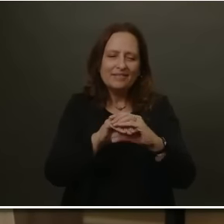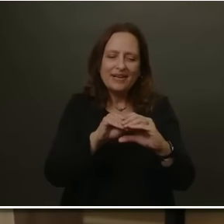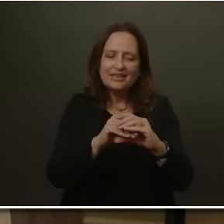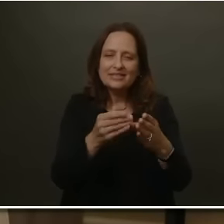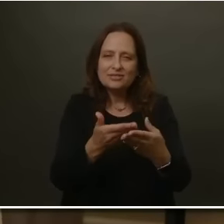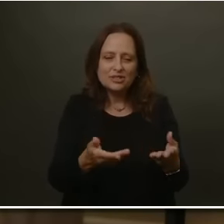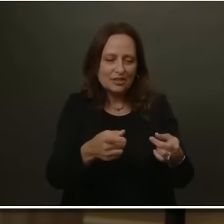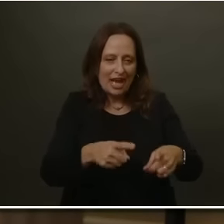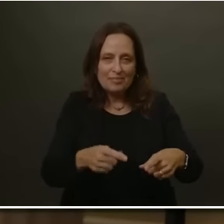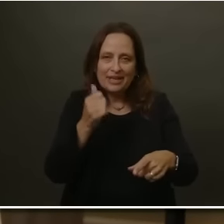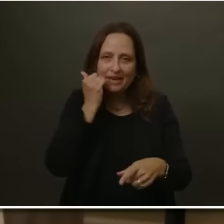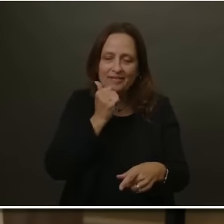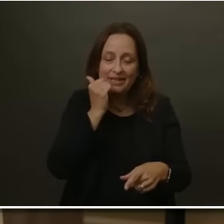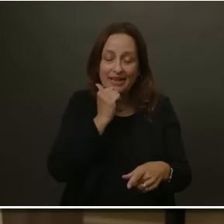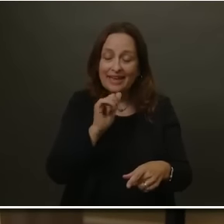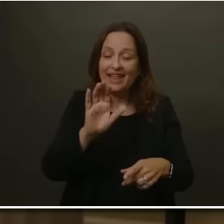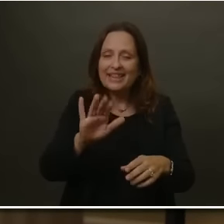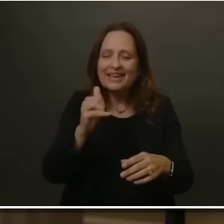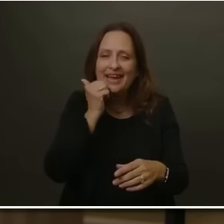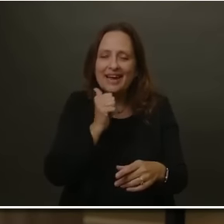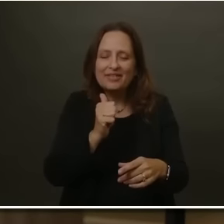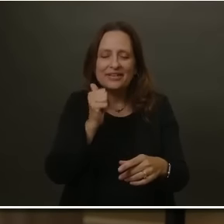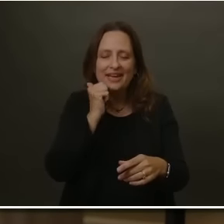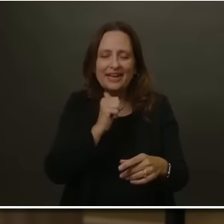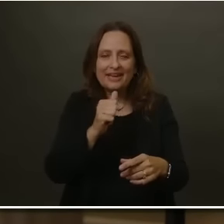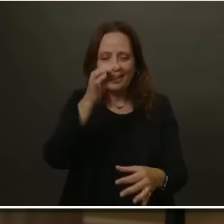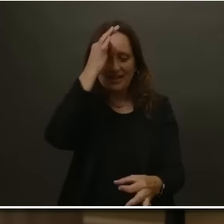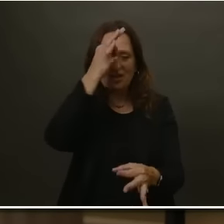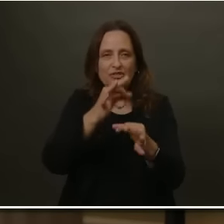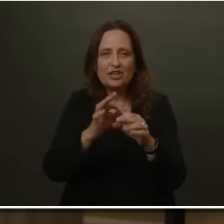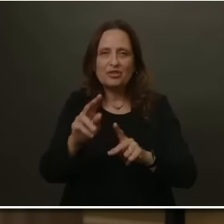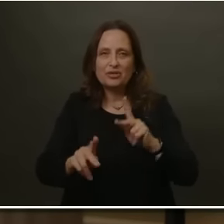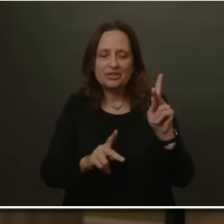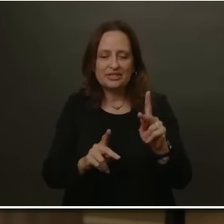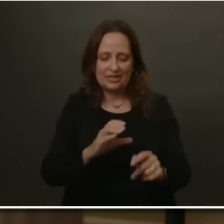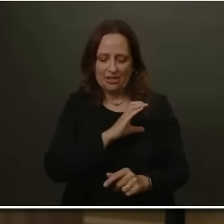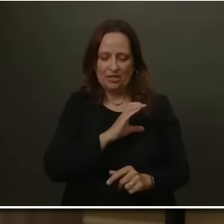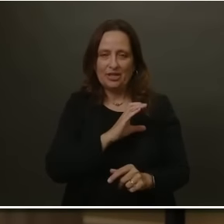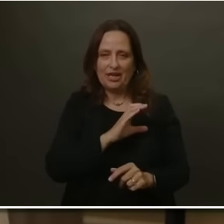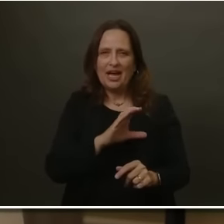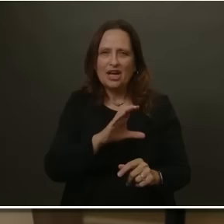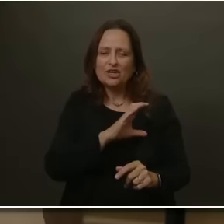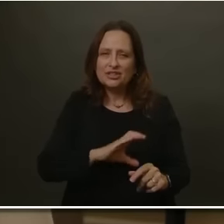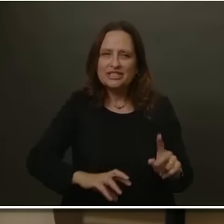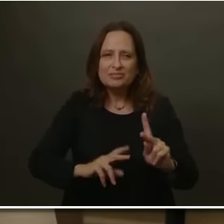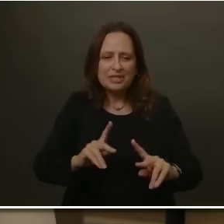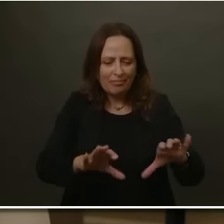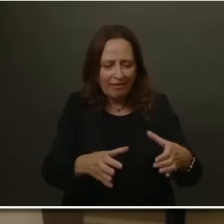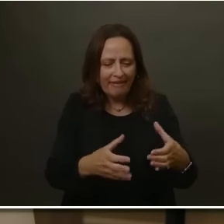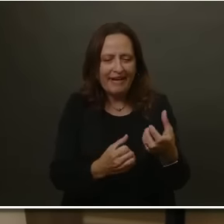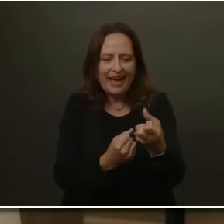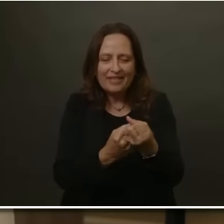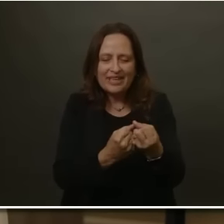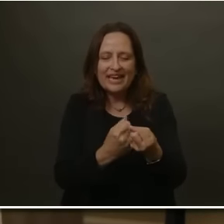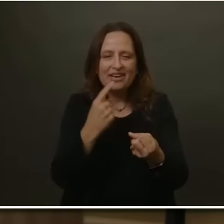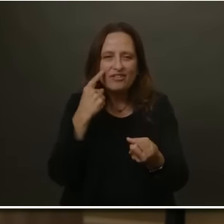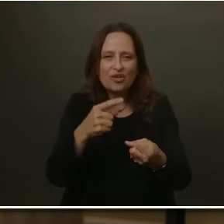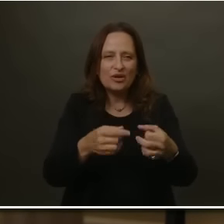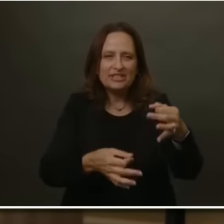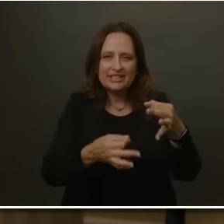which everyday faithful people, Christians all around the world, are building communities, advocating for justice,